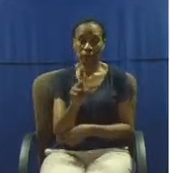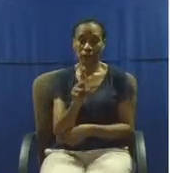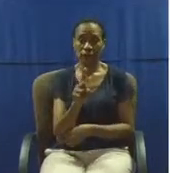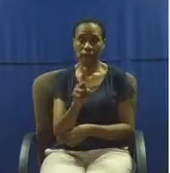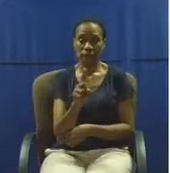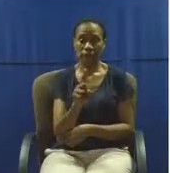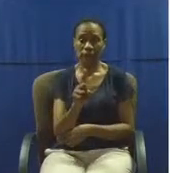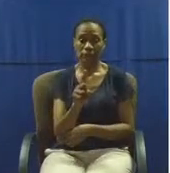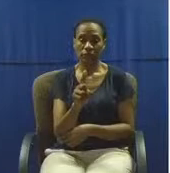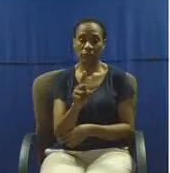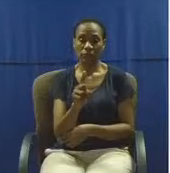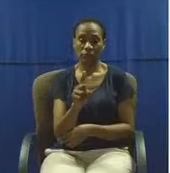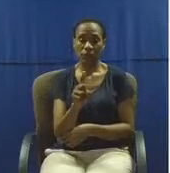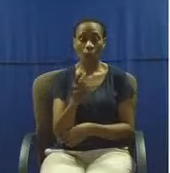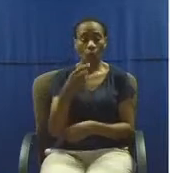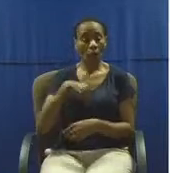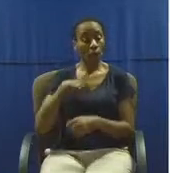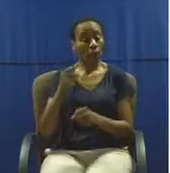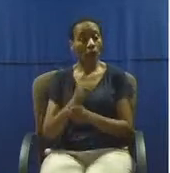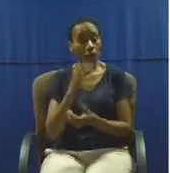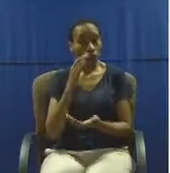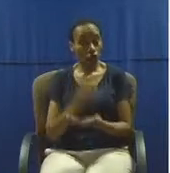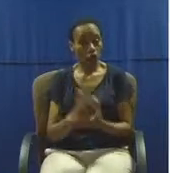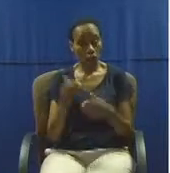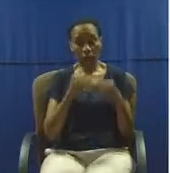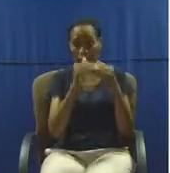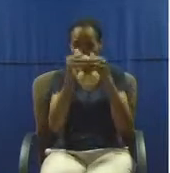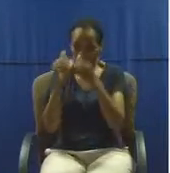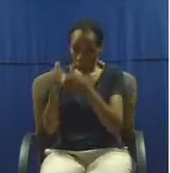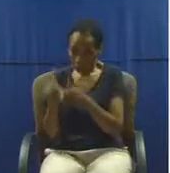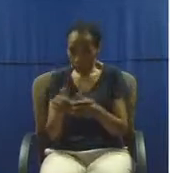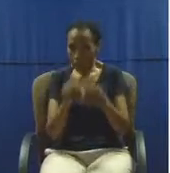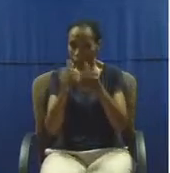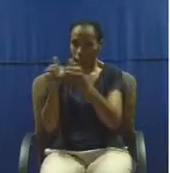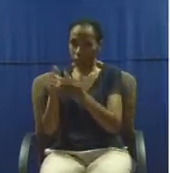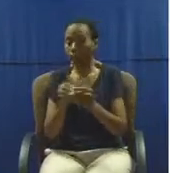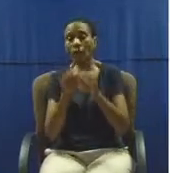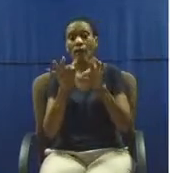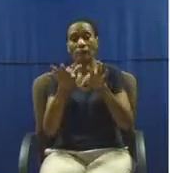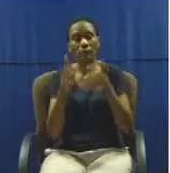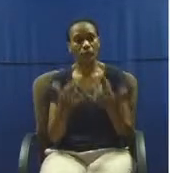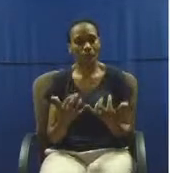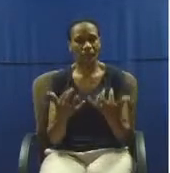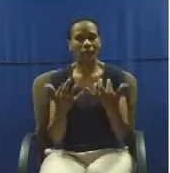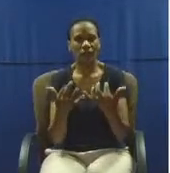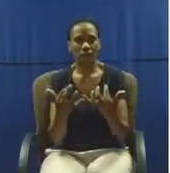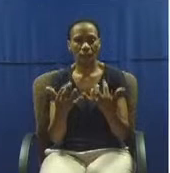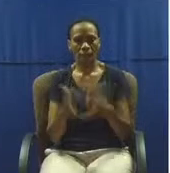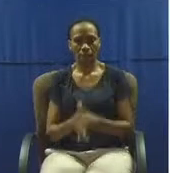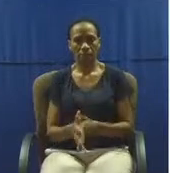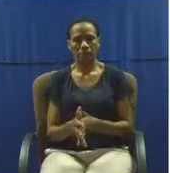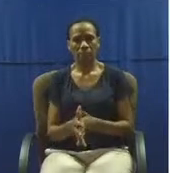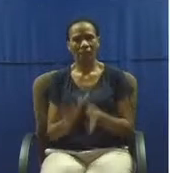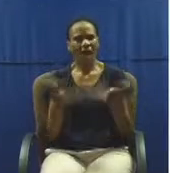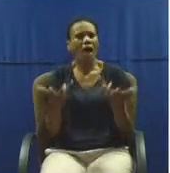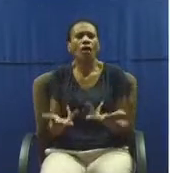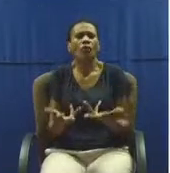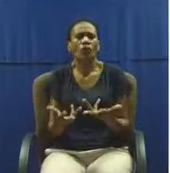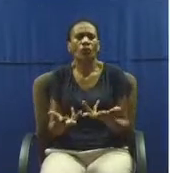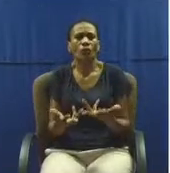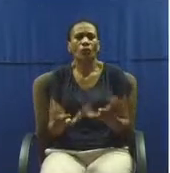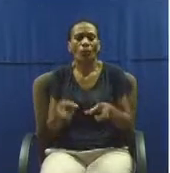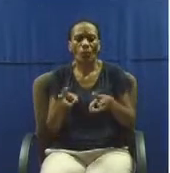we secure the livelihoods of our people as much as we possibly can in ways that are